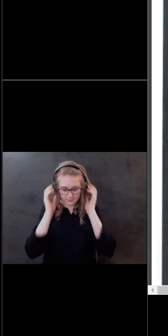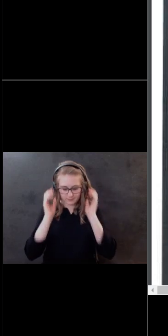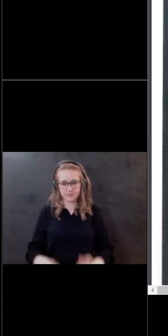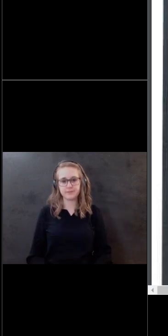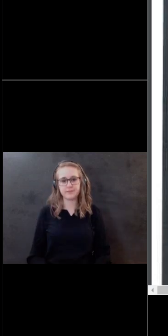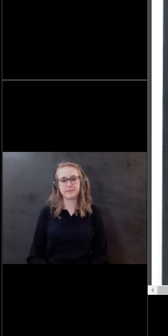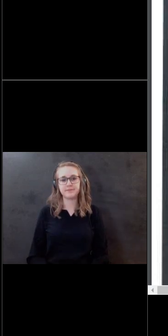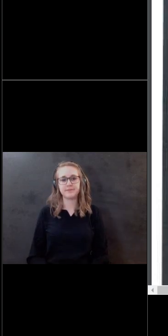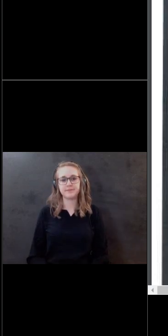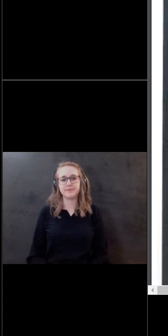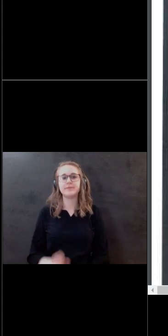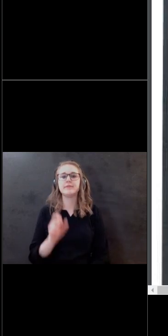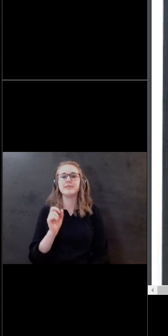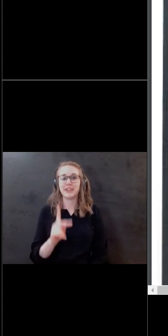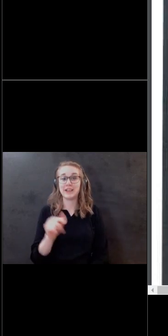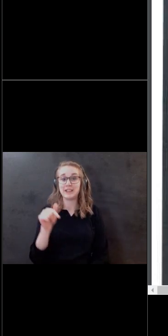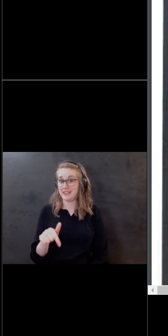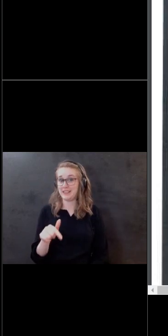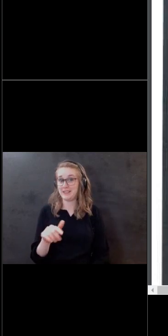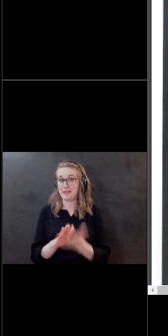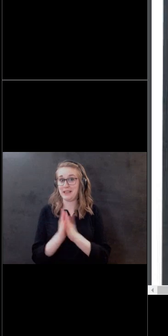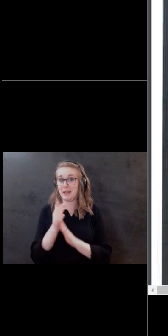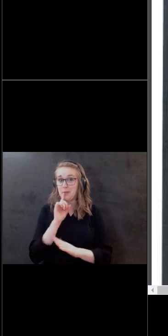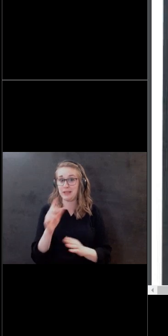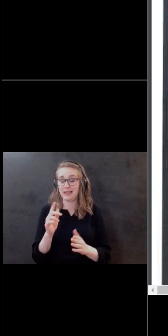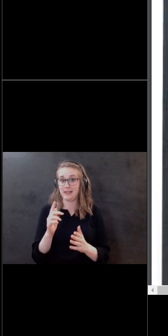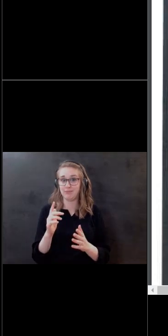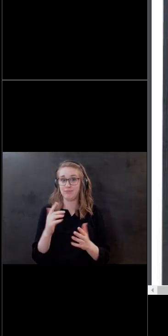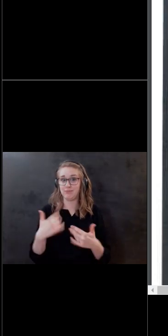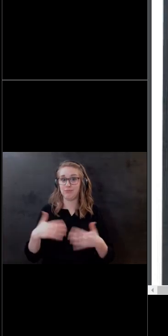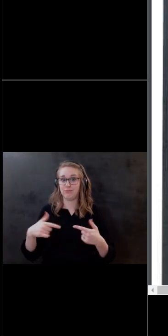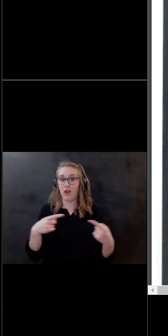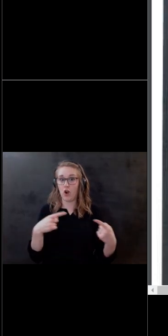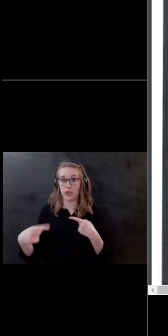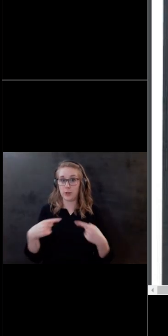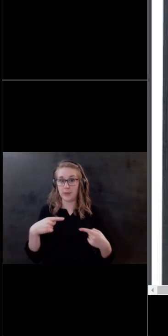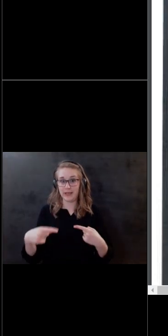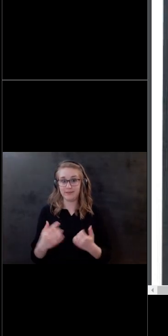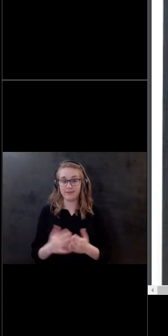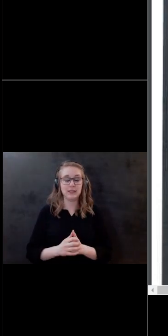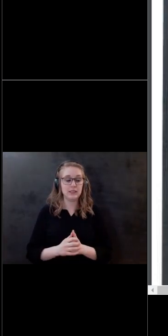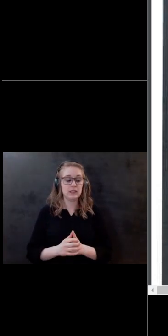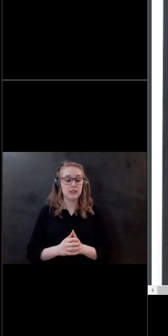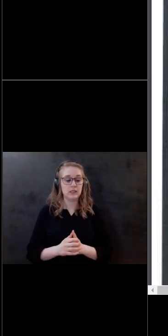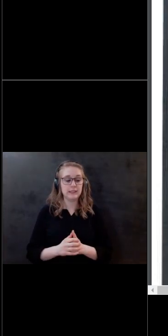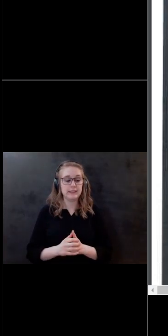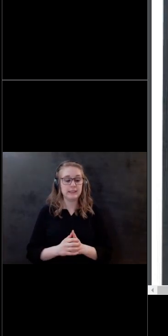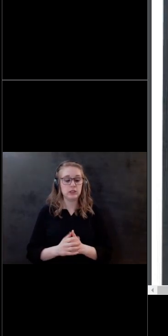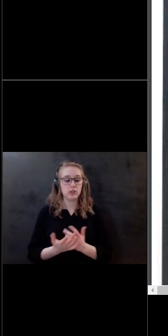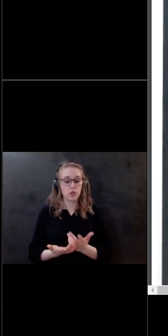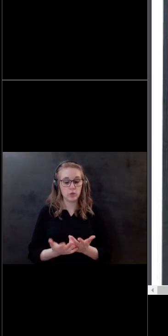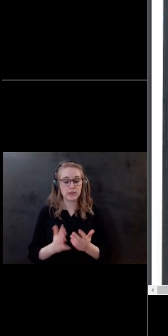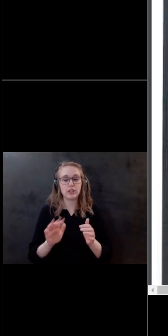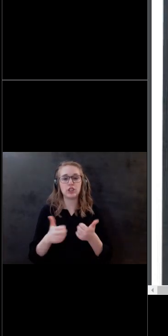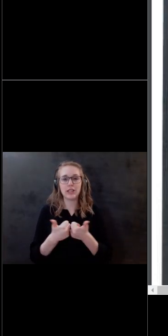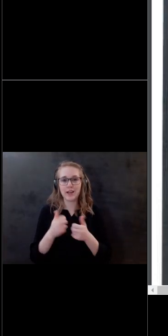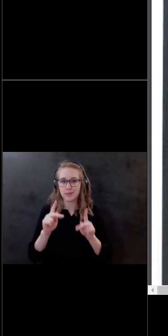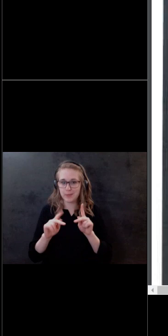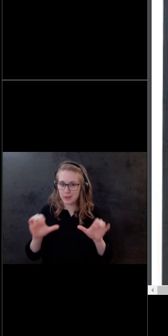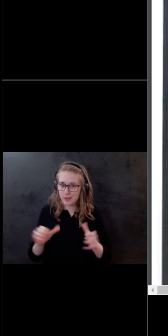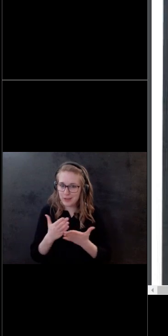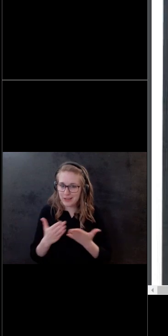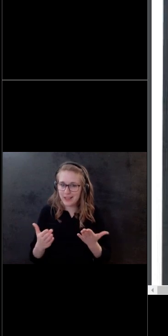Okay, so this became a pretty heated argument. We have to make sure that as we challenge people to do things, we have to